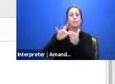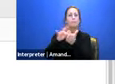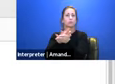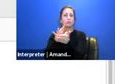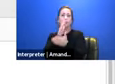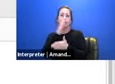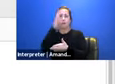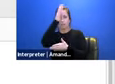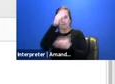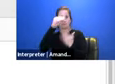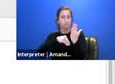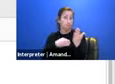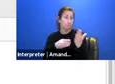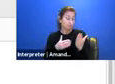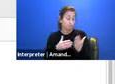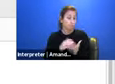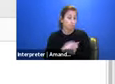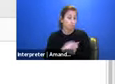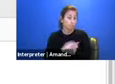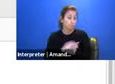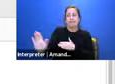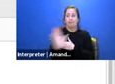know, to see what they really